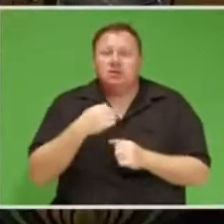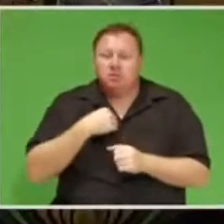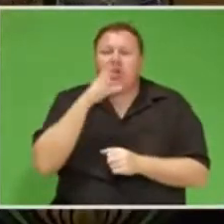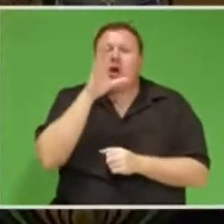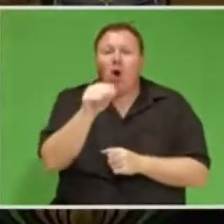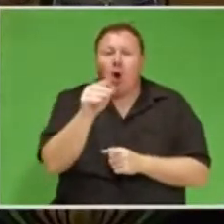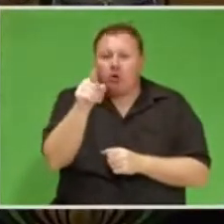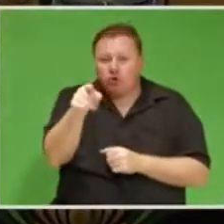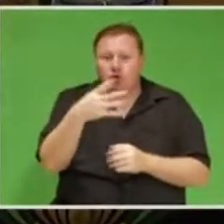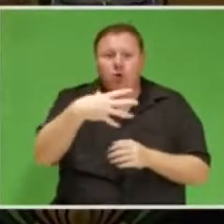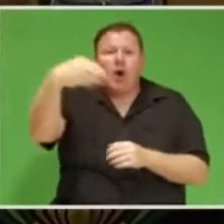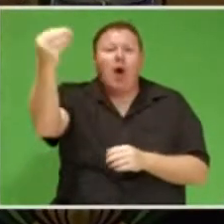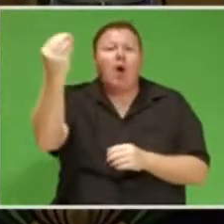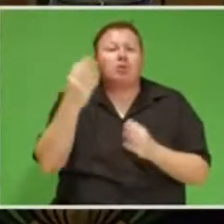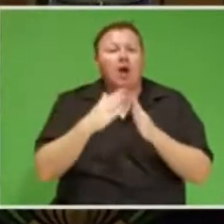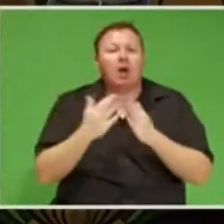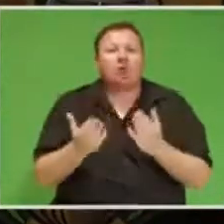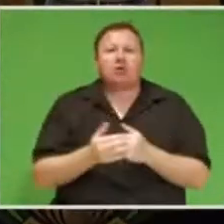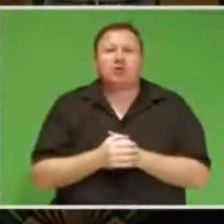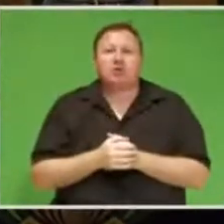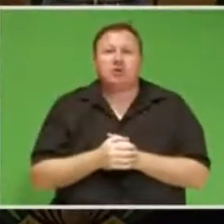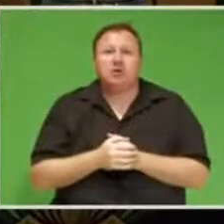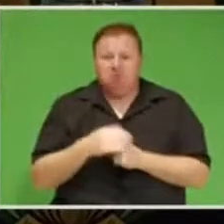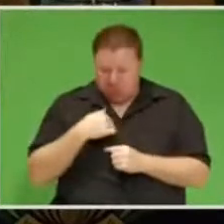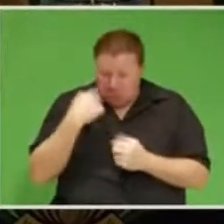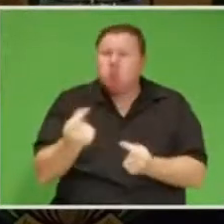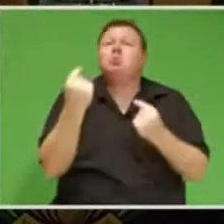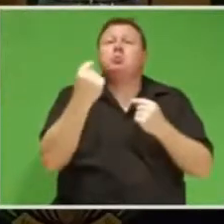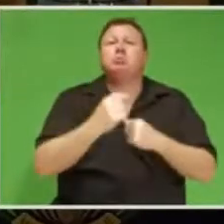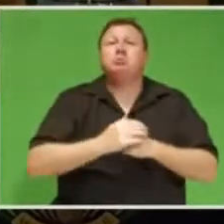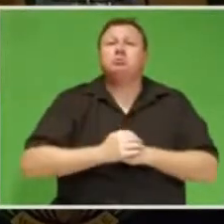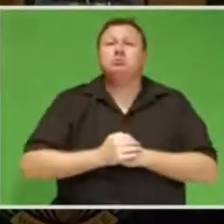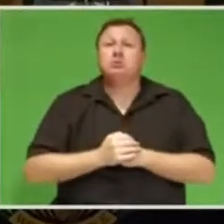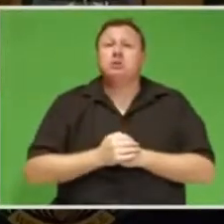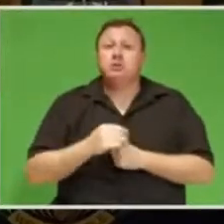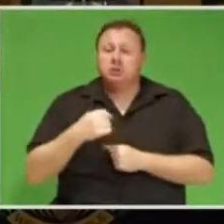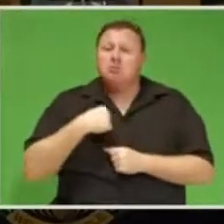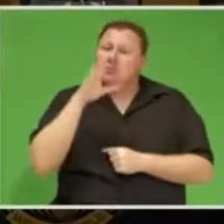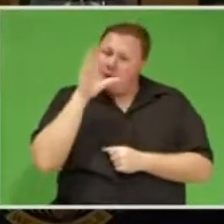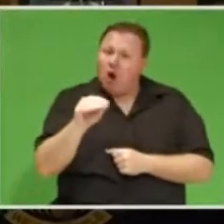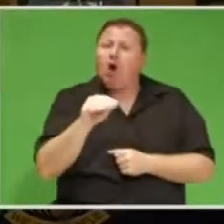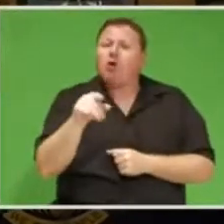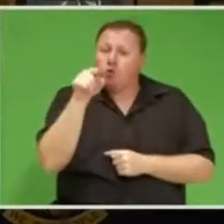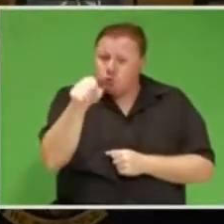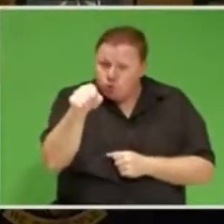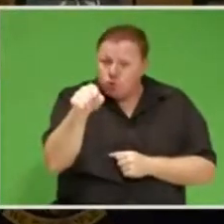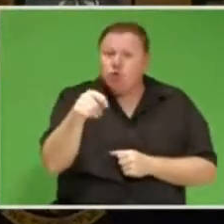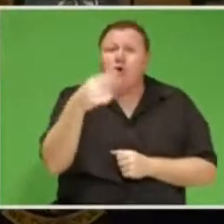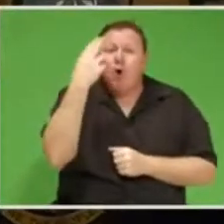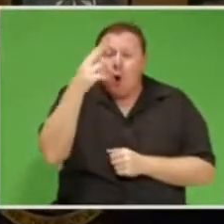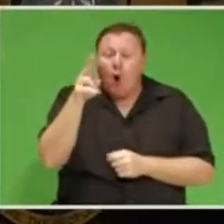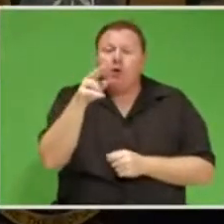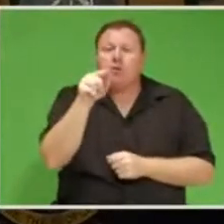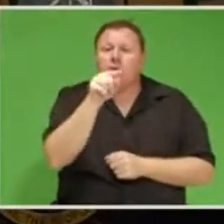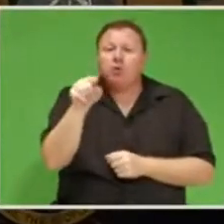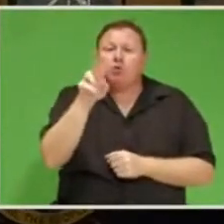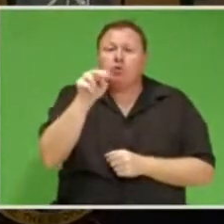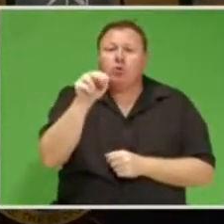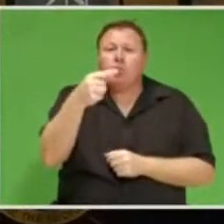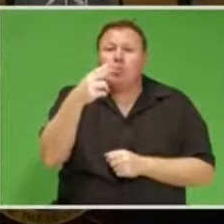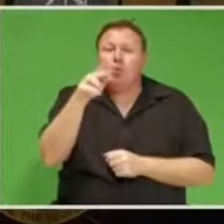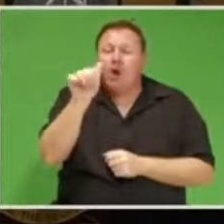you to leave the House. I do. I request you, Honorable Zungula, to leave the